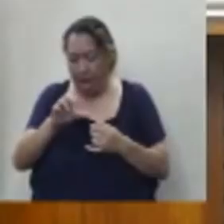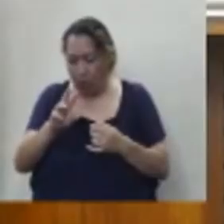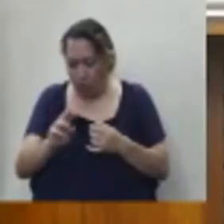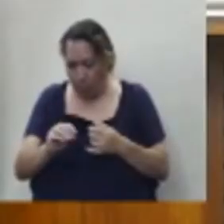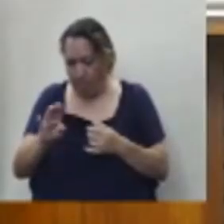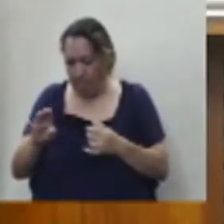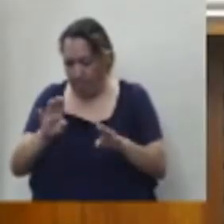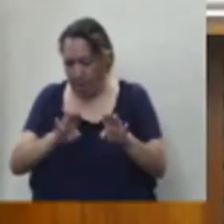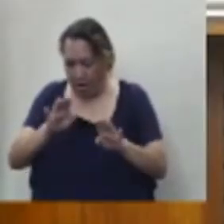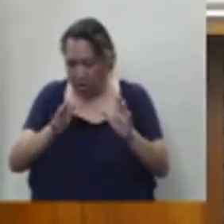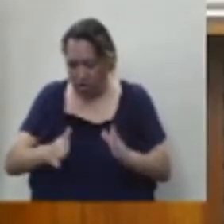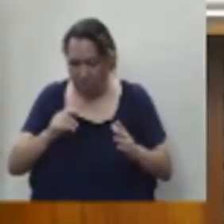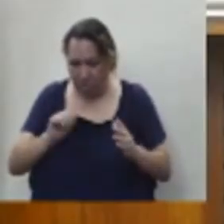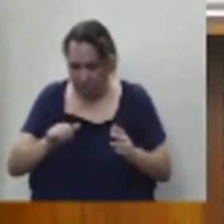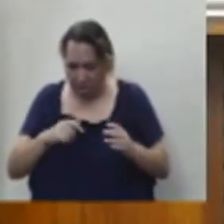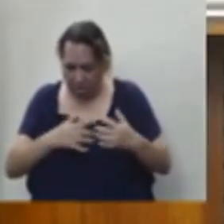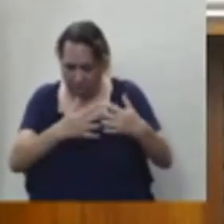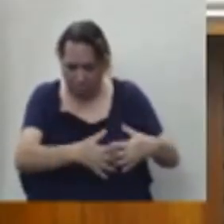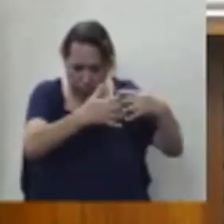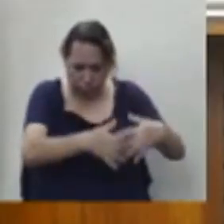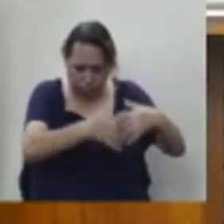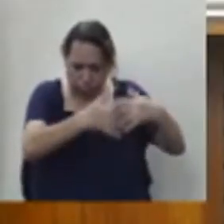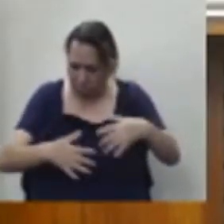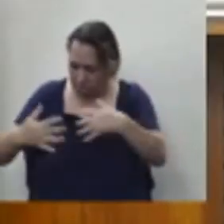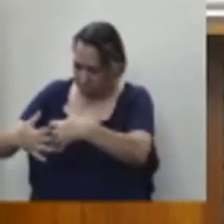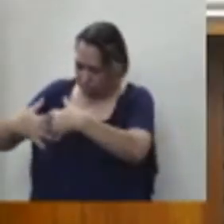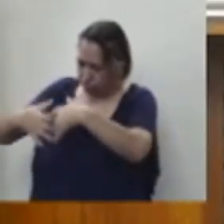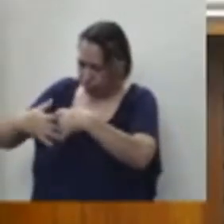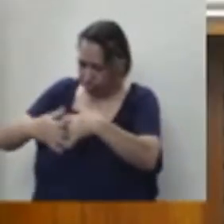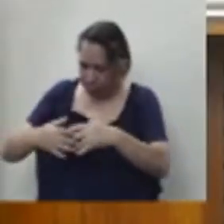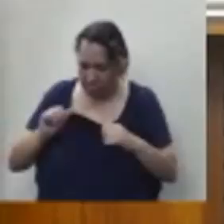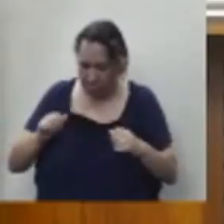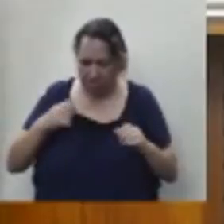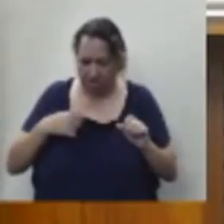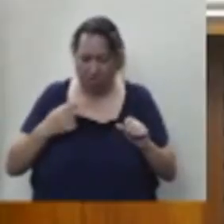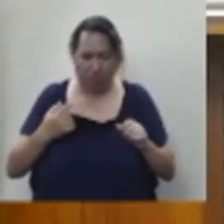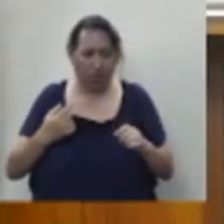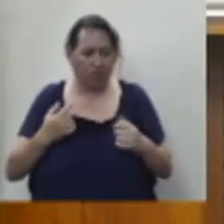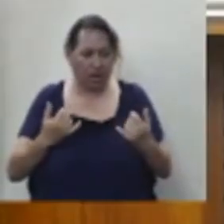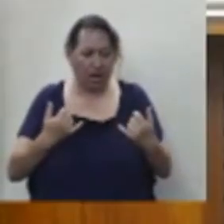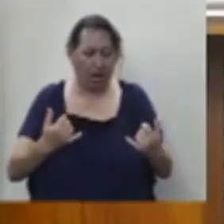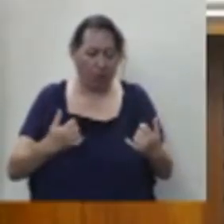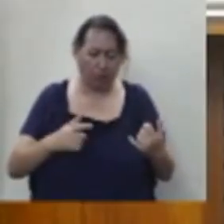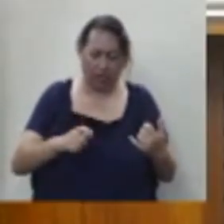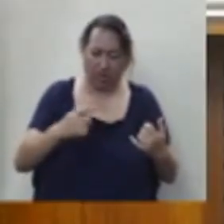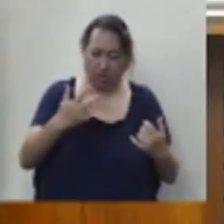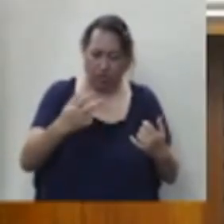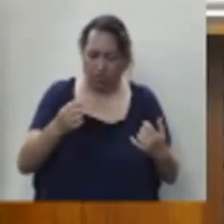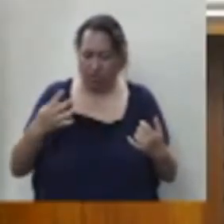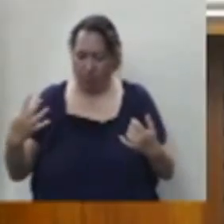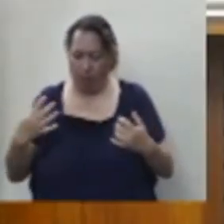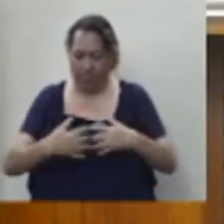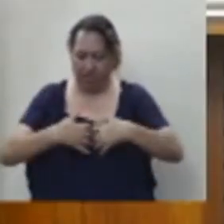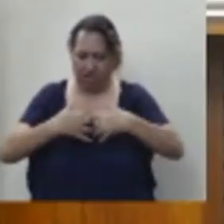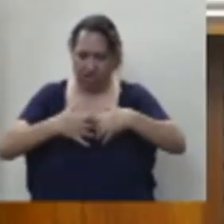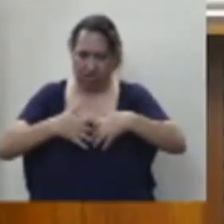1 machine. And at this point in time, we will have the capability for about 3 to 4 machines. And so with that, we also